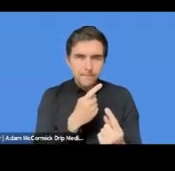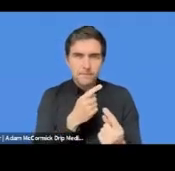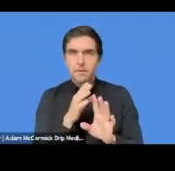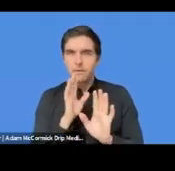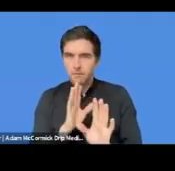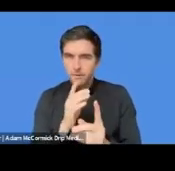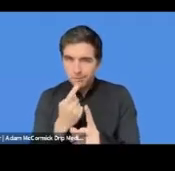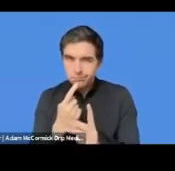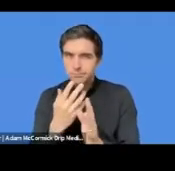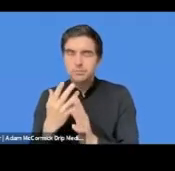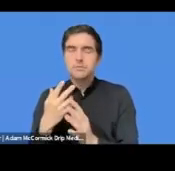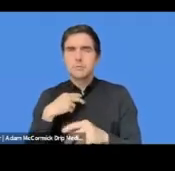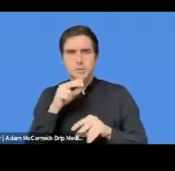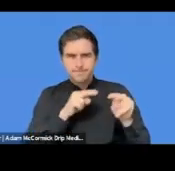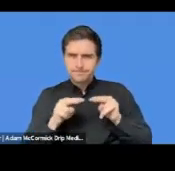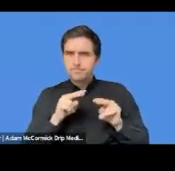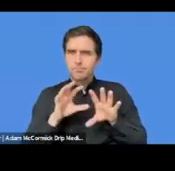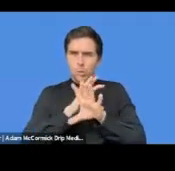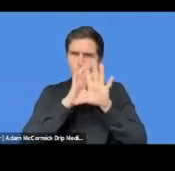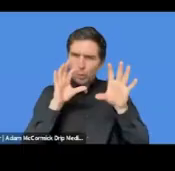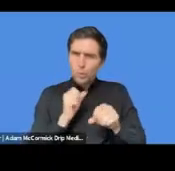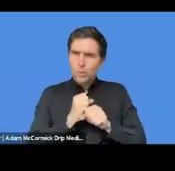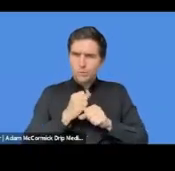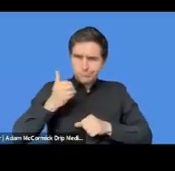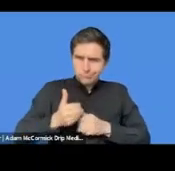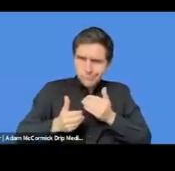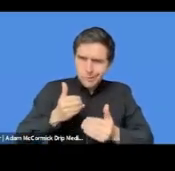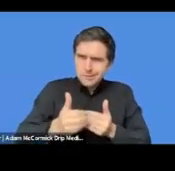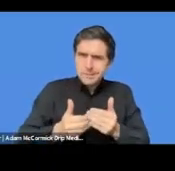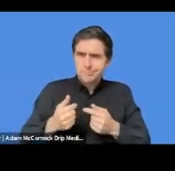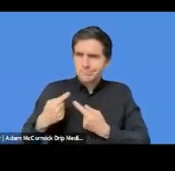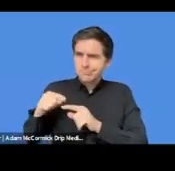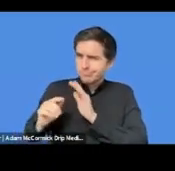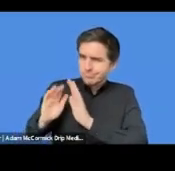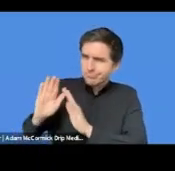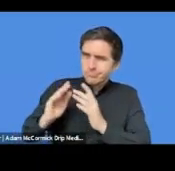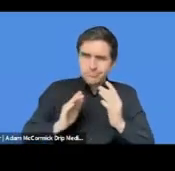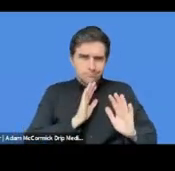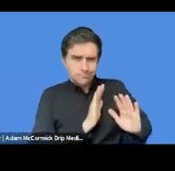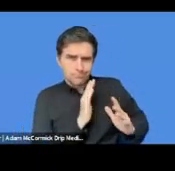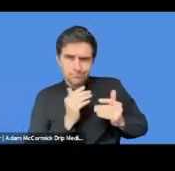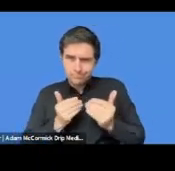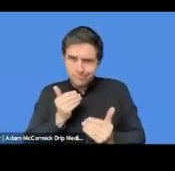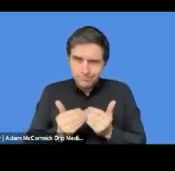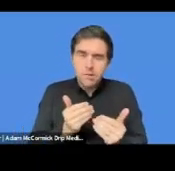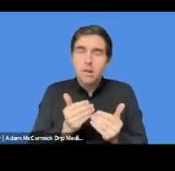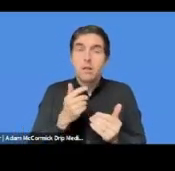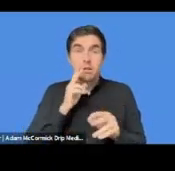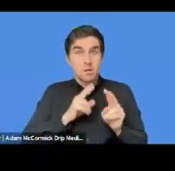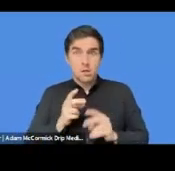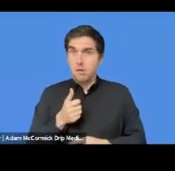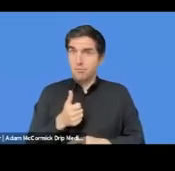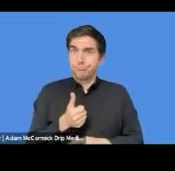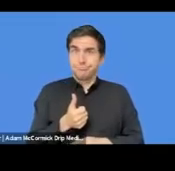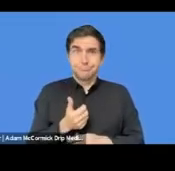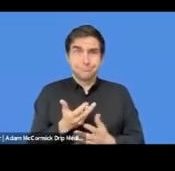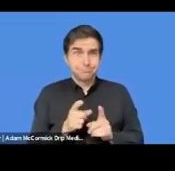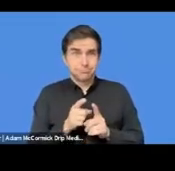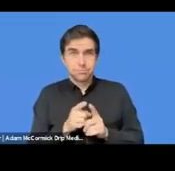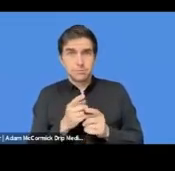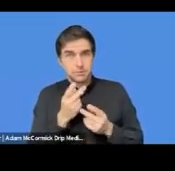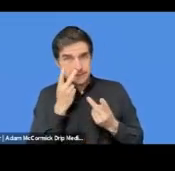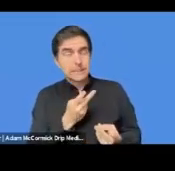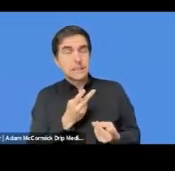case management, we look at the whole process. If a beneficiary is identified, the assessment is done,